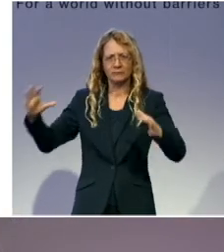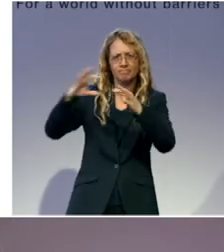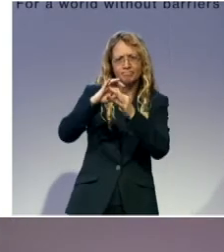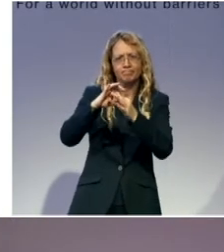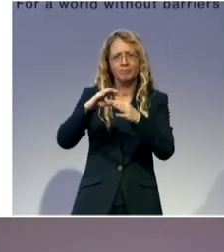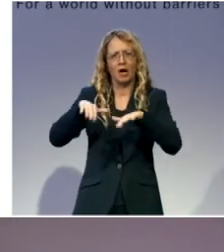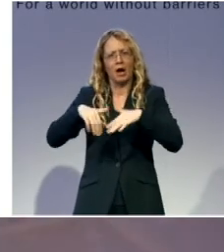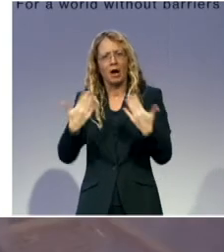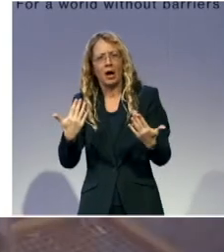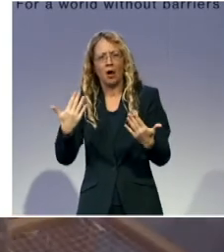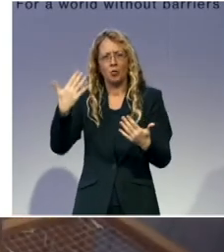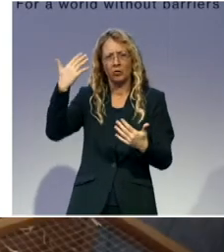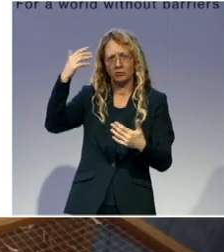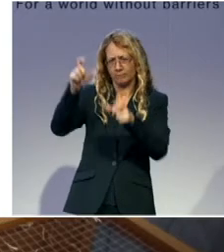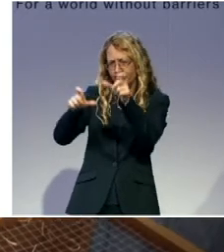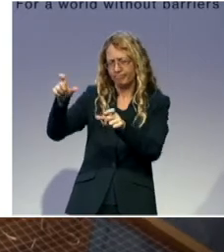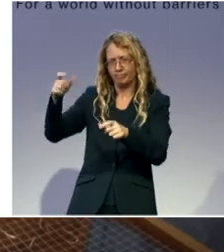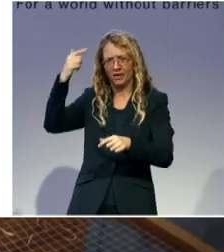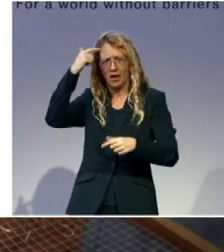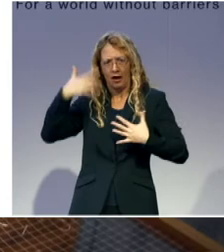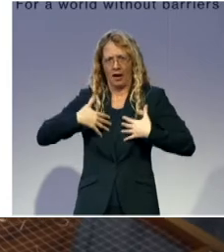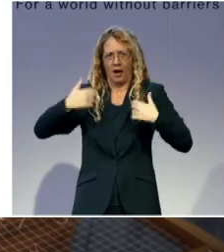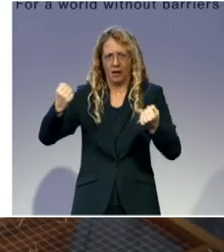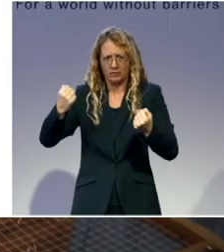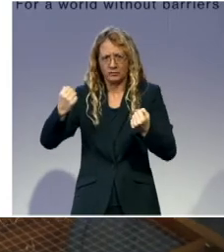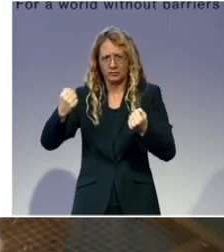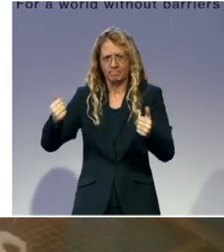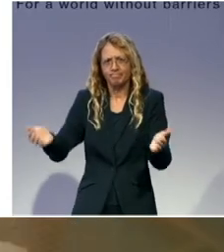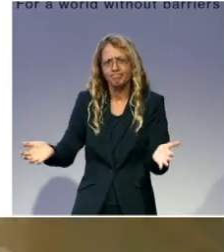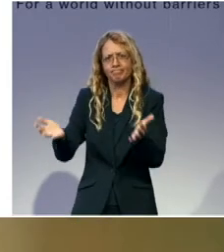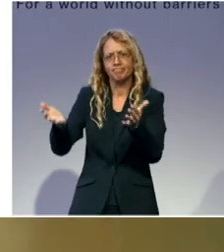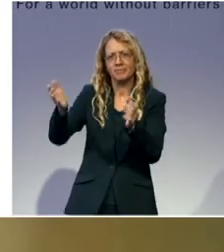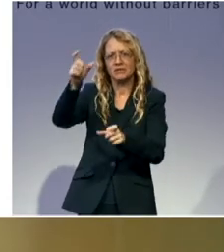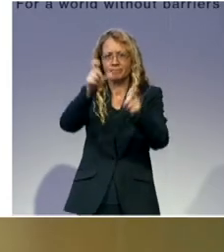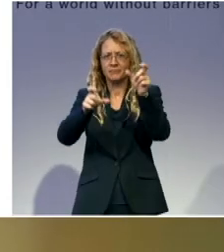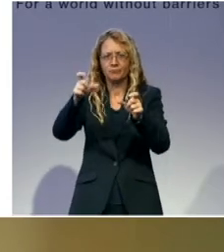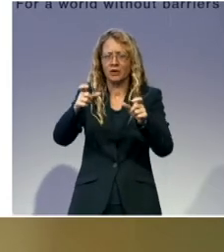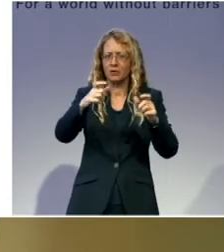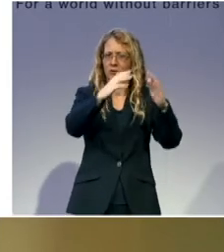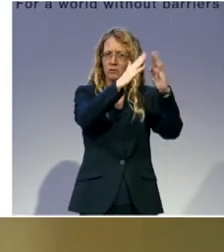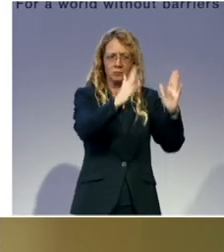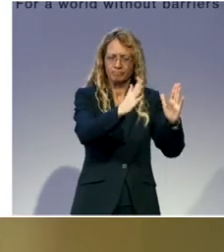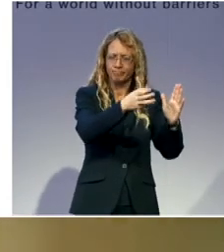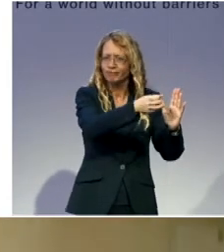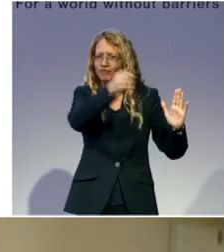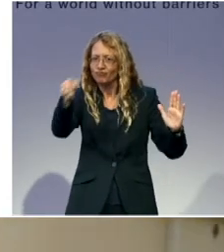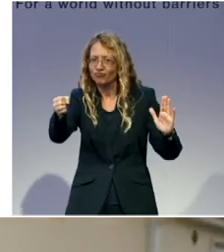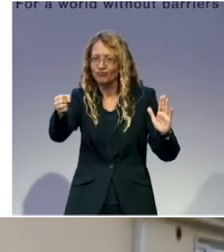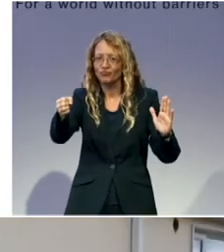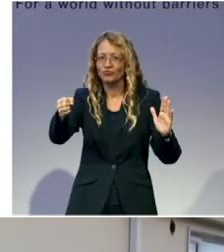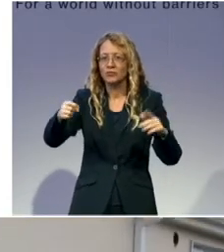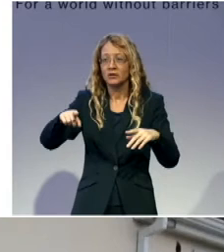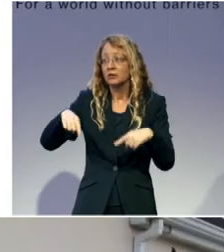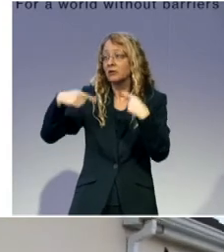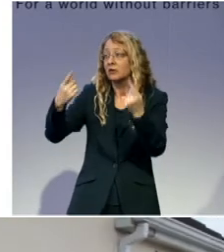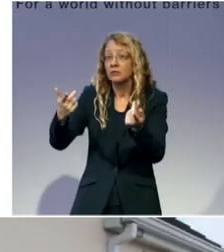grant funding for projects that support persons with disabilities to move out of institutions and